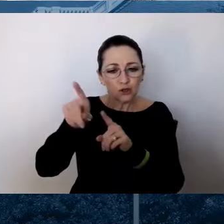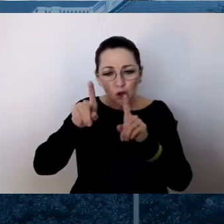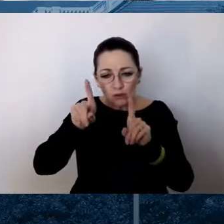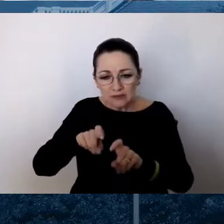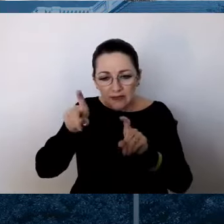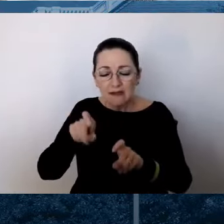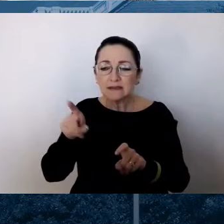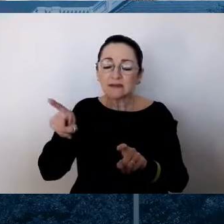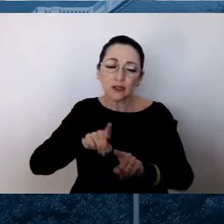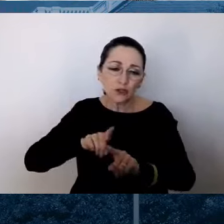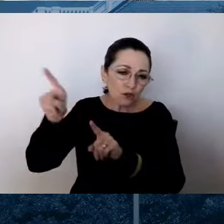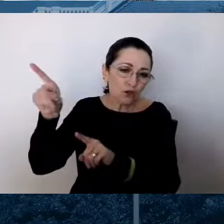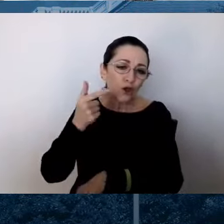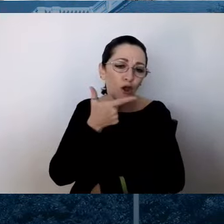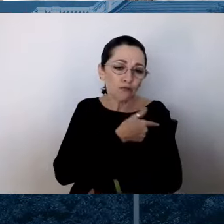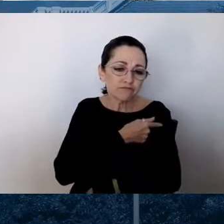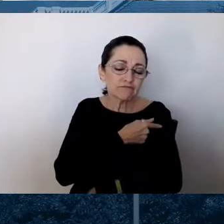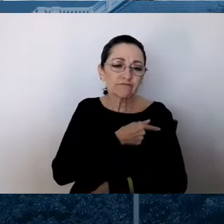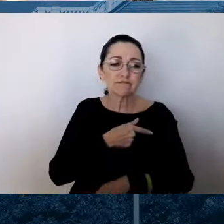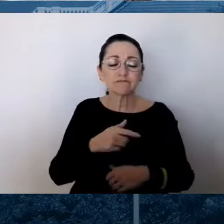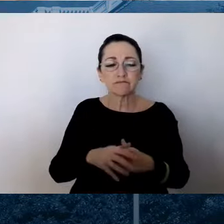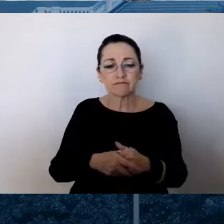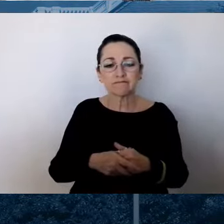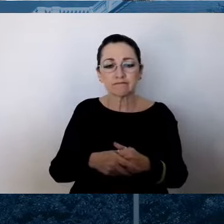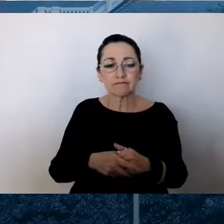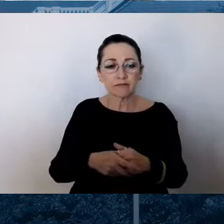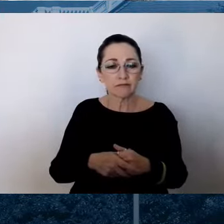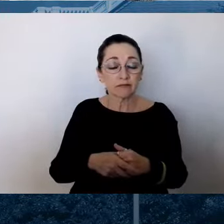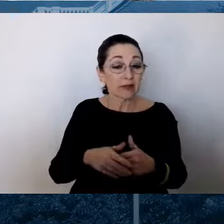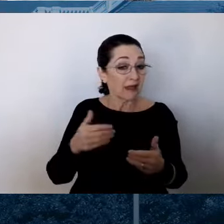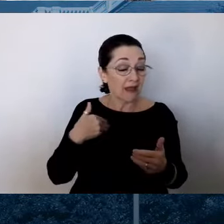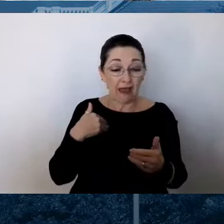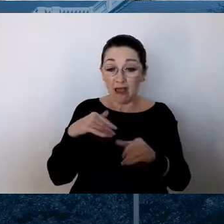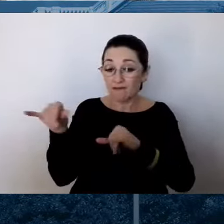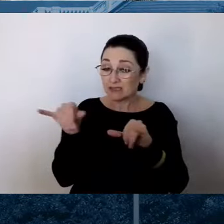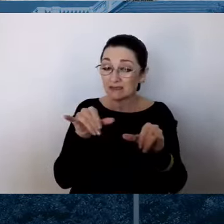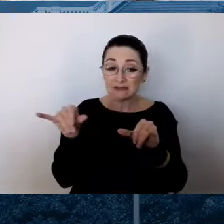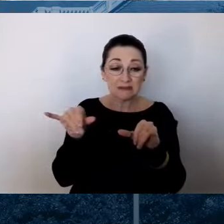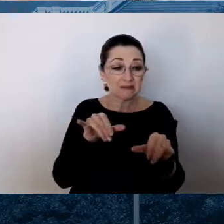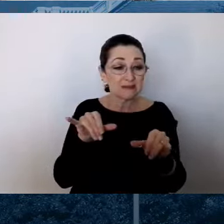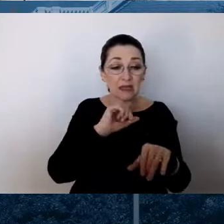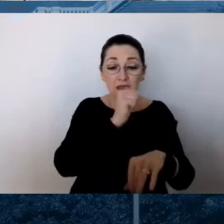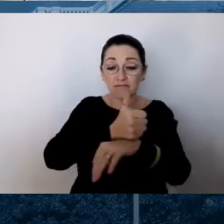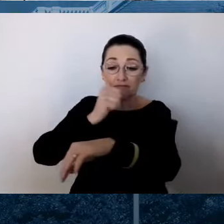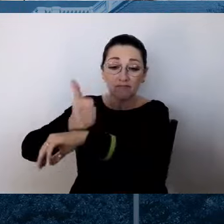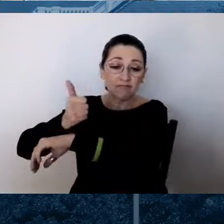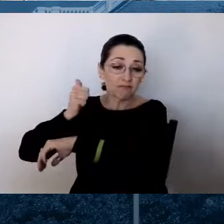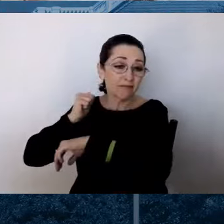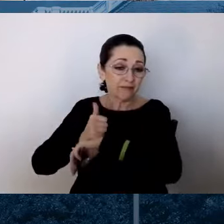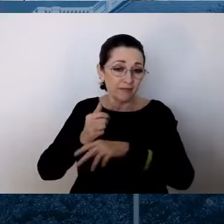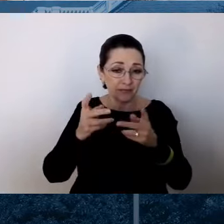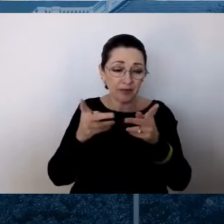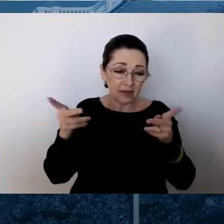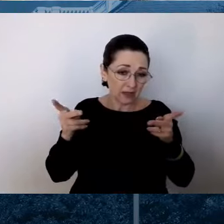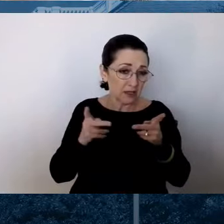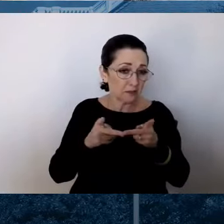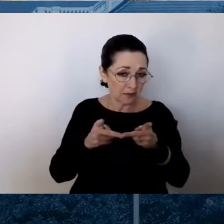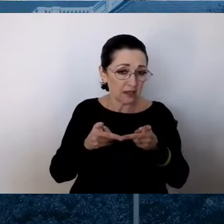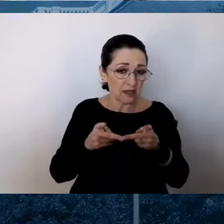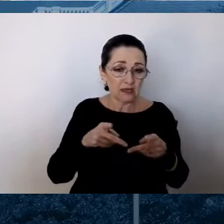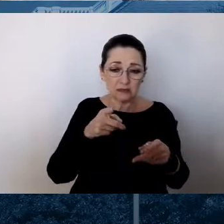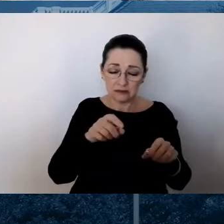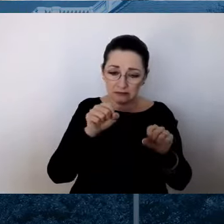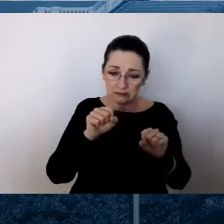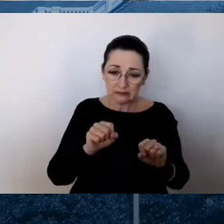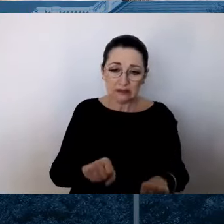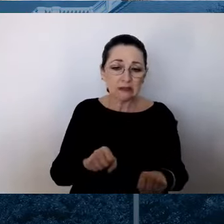the capacity is out there. We have the same number of sites and actually added a few more than last year. So make a reservation,